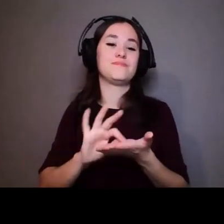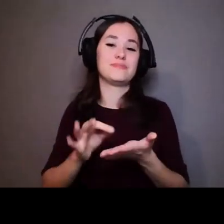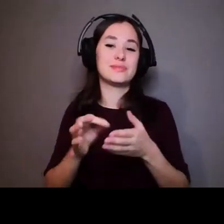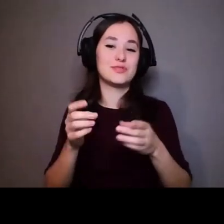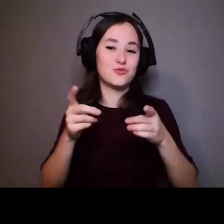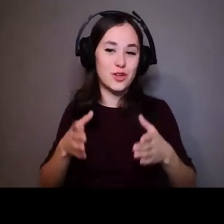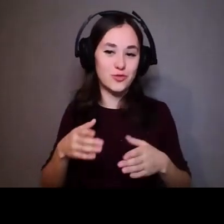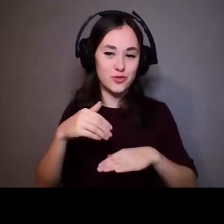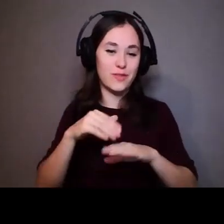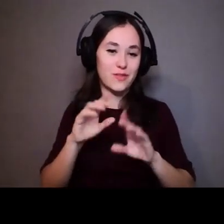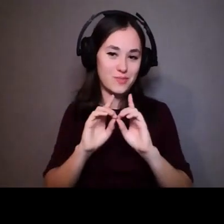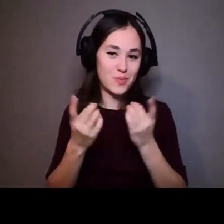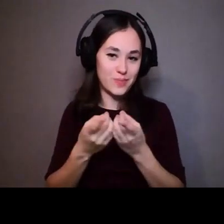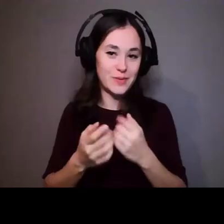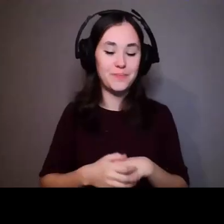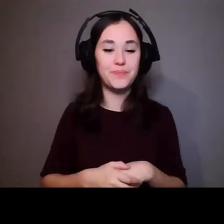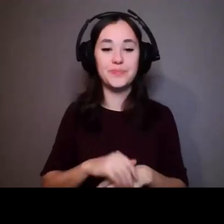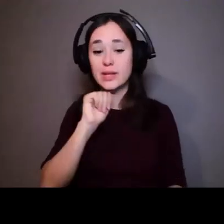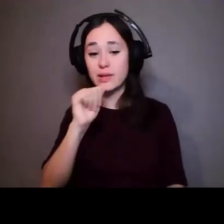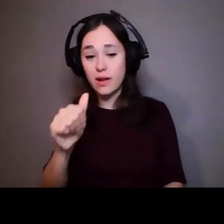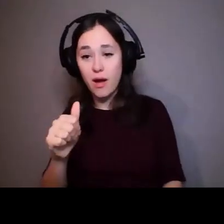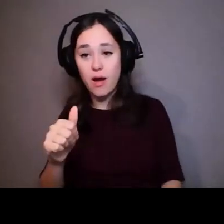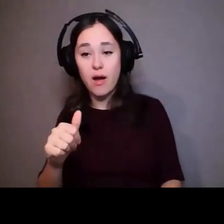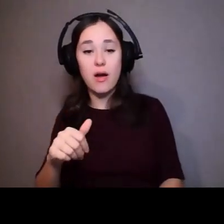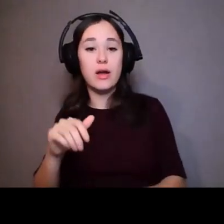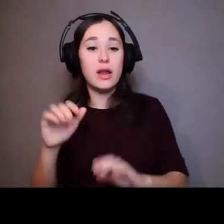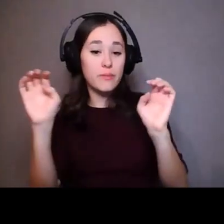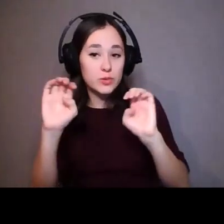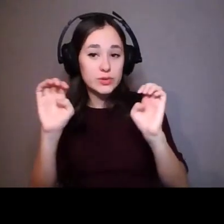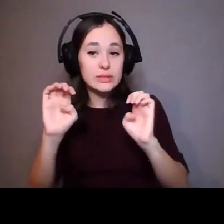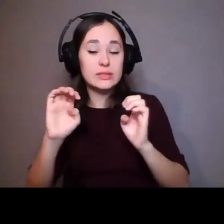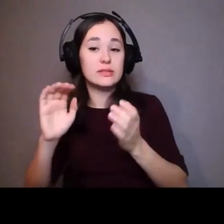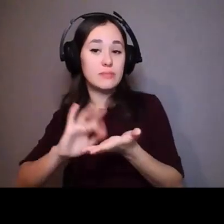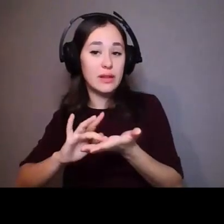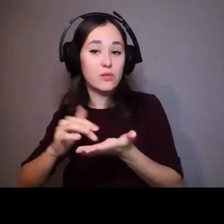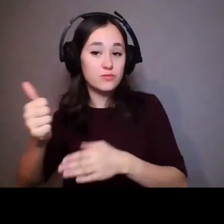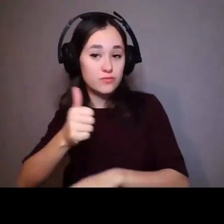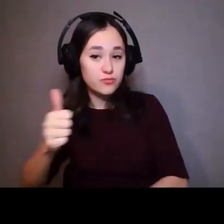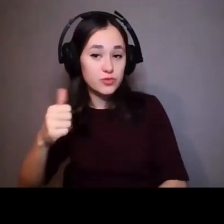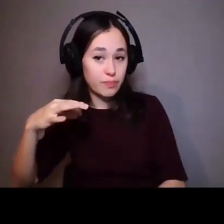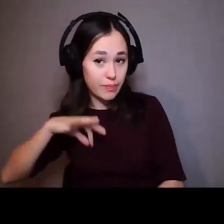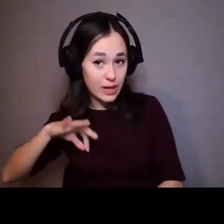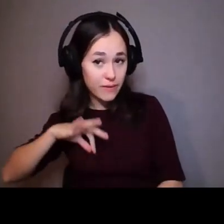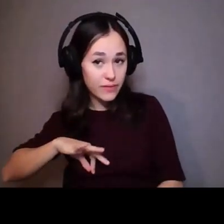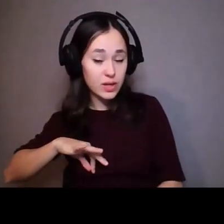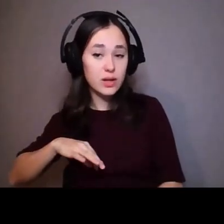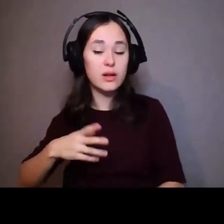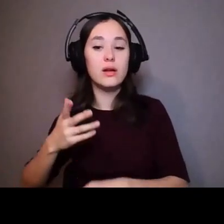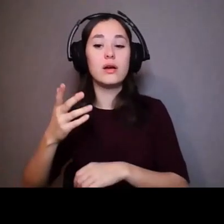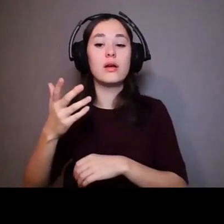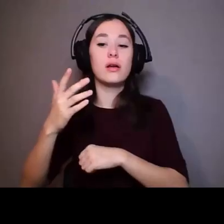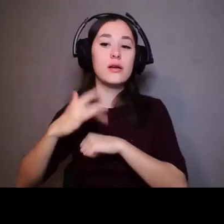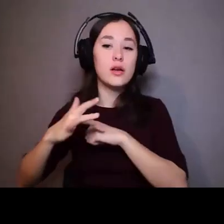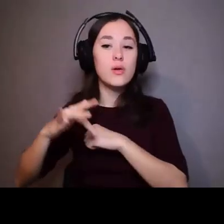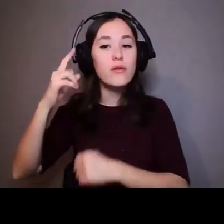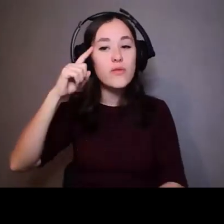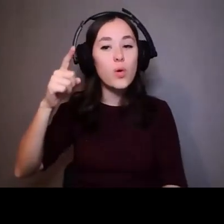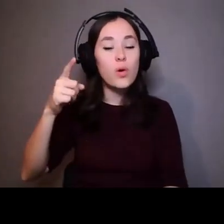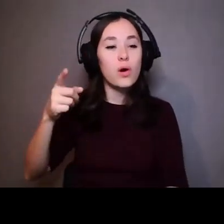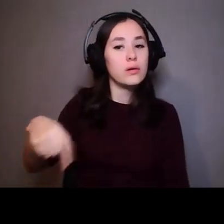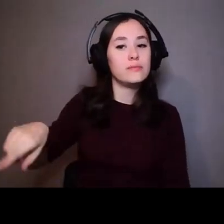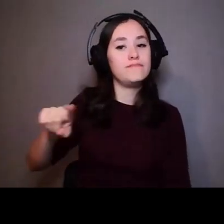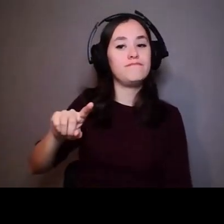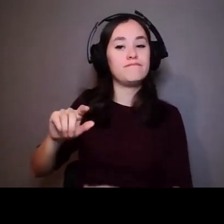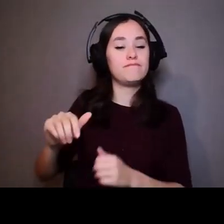department. And the non-emergency medical transportation benefit is a benefit for the vast majority of